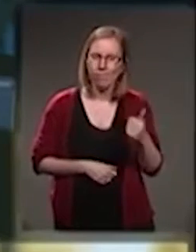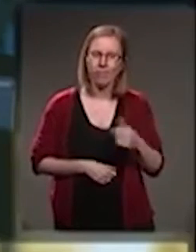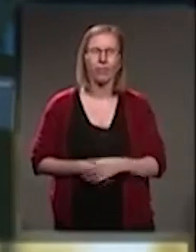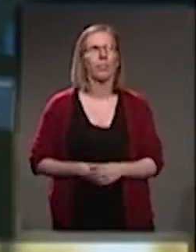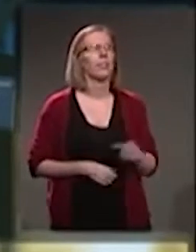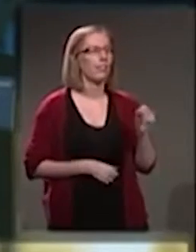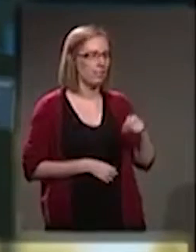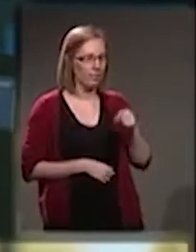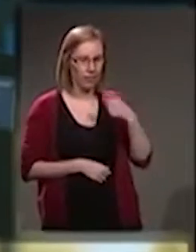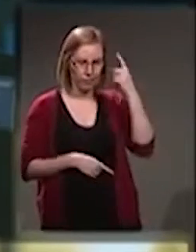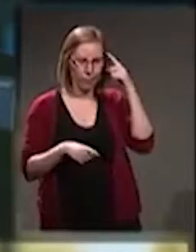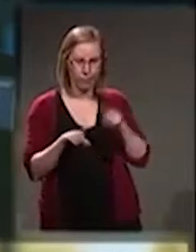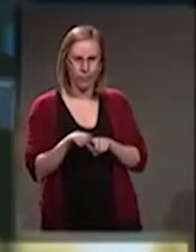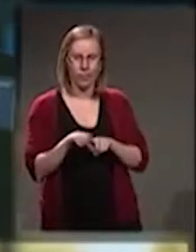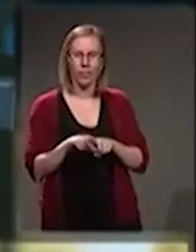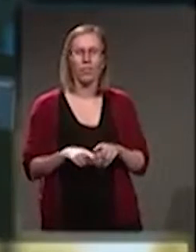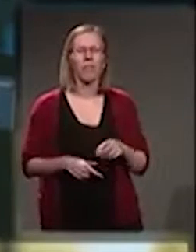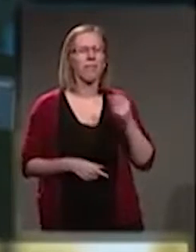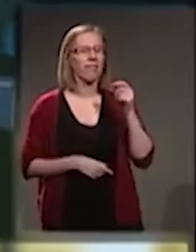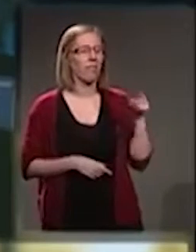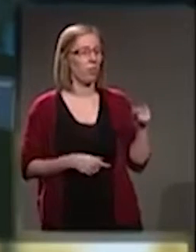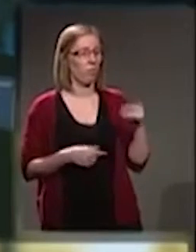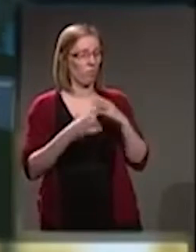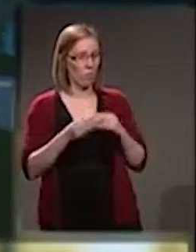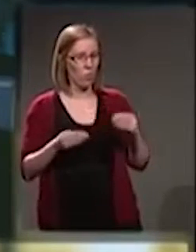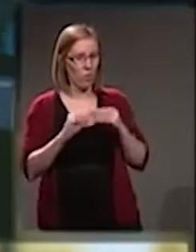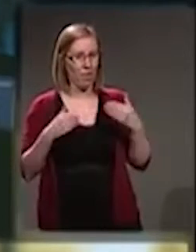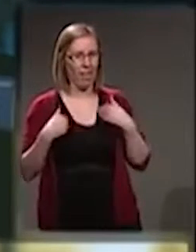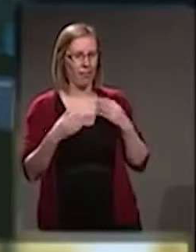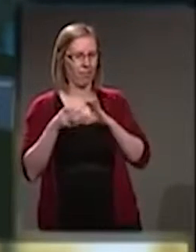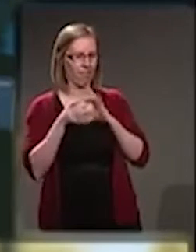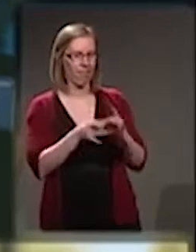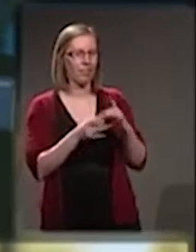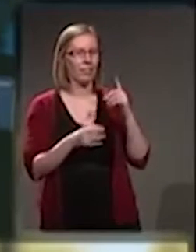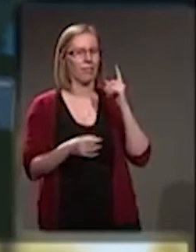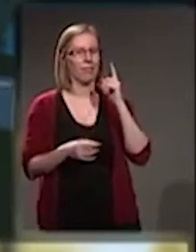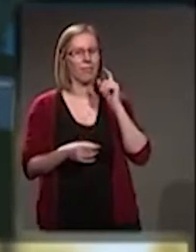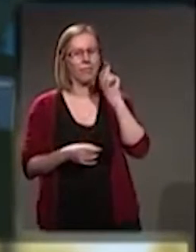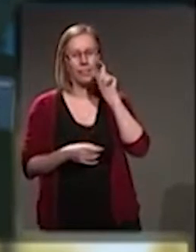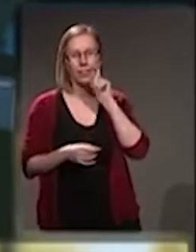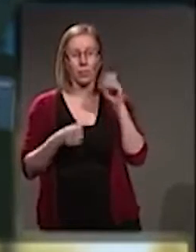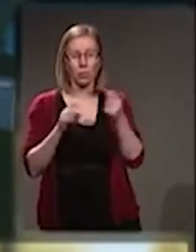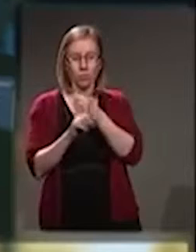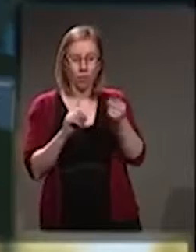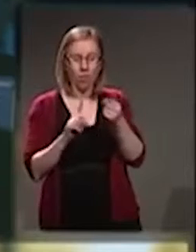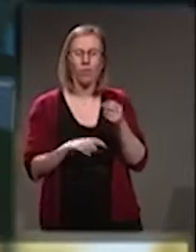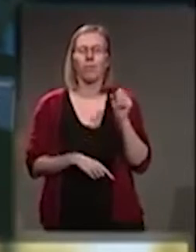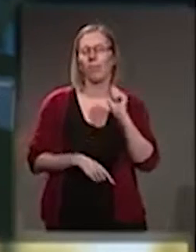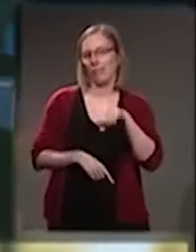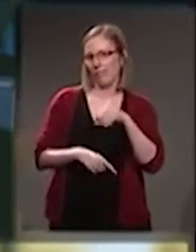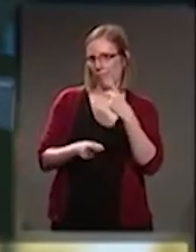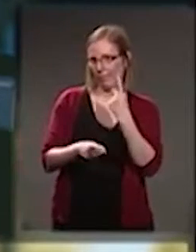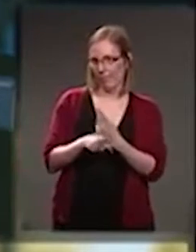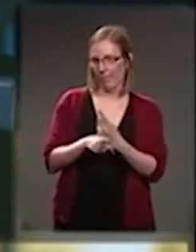got a story about what advocates for sexual assault victims want people to know in light of the Jian Ghomeshi trial. That's right. We also have a